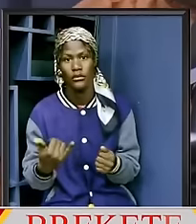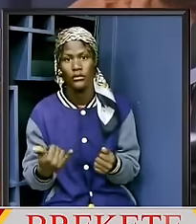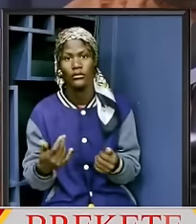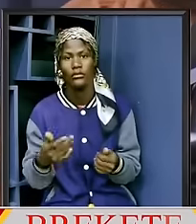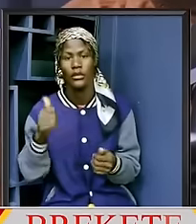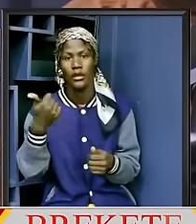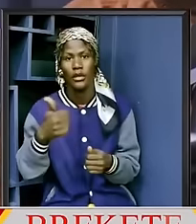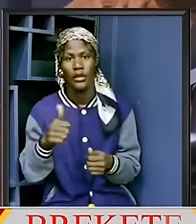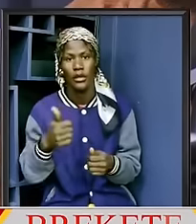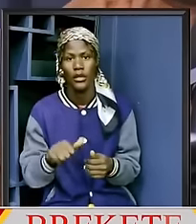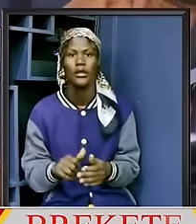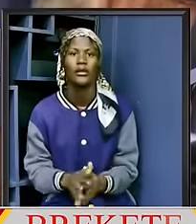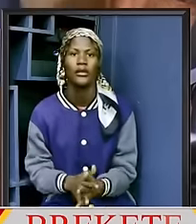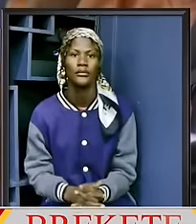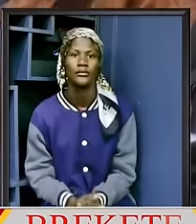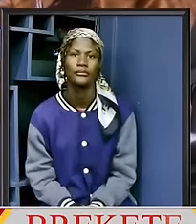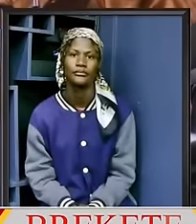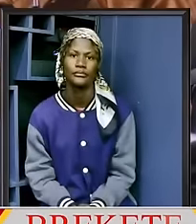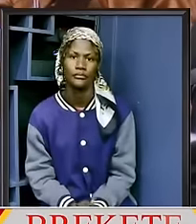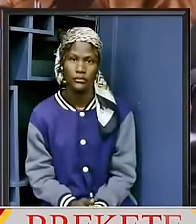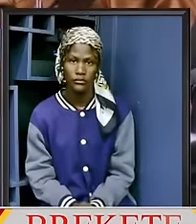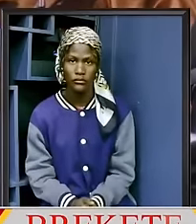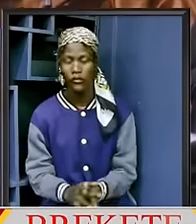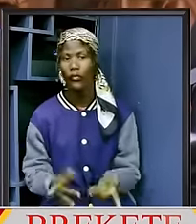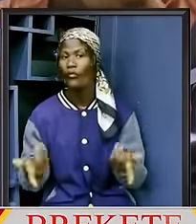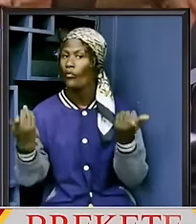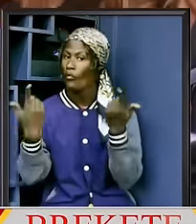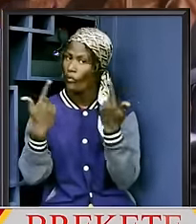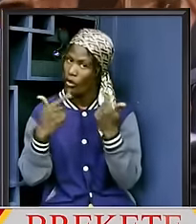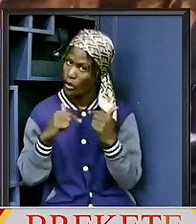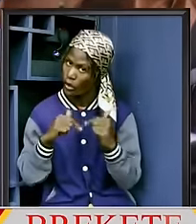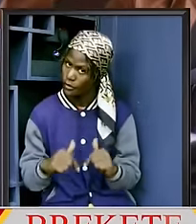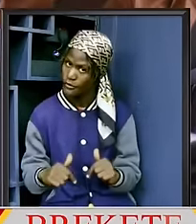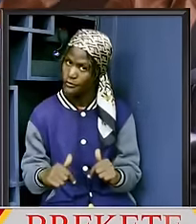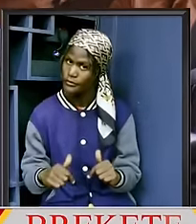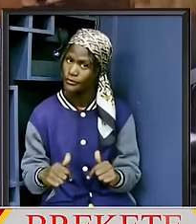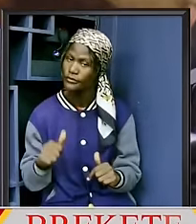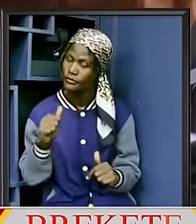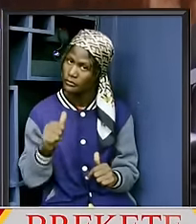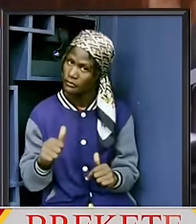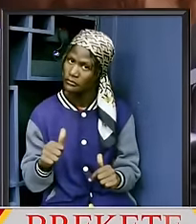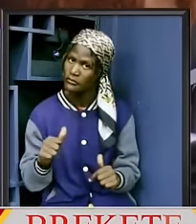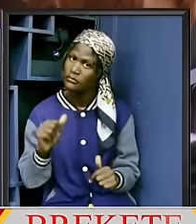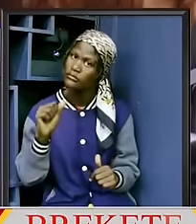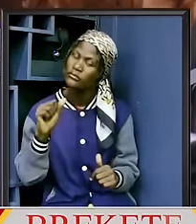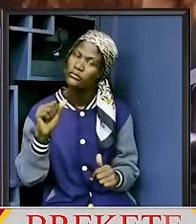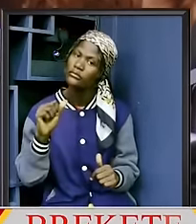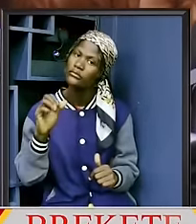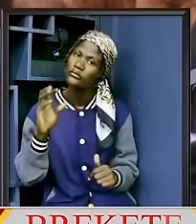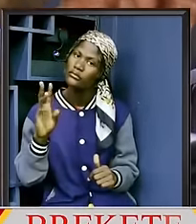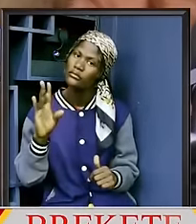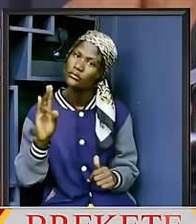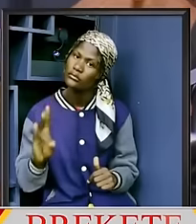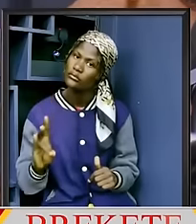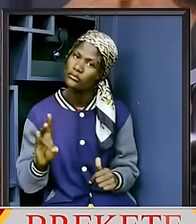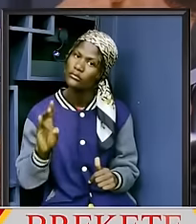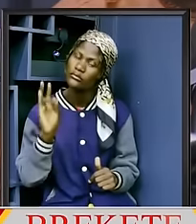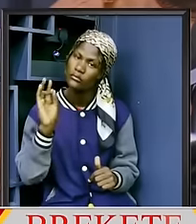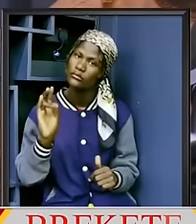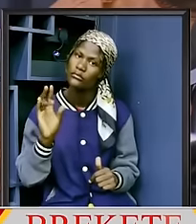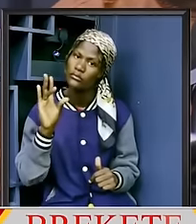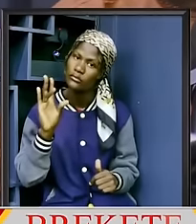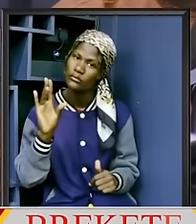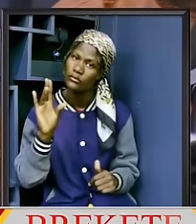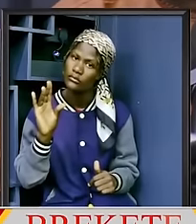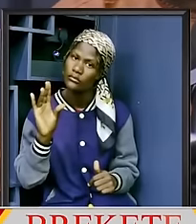start 7:30. Yes, sir. Wait them for come. 7:30, 8, 8:30, they come out here. We asked that question. They